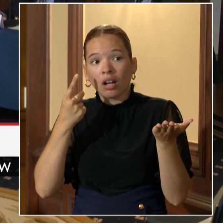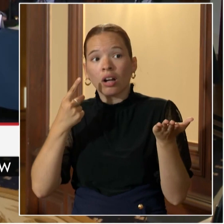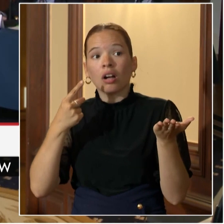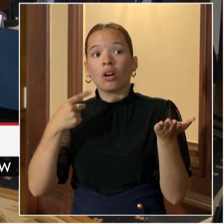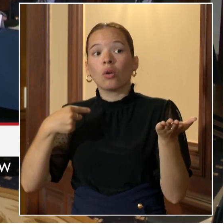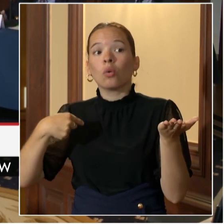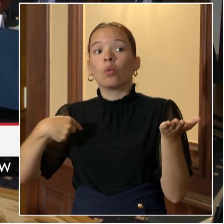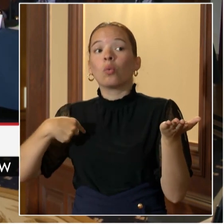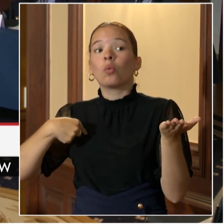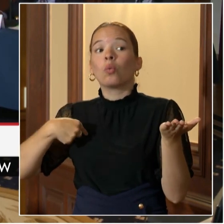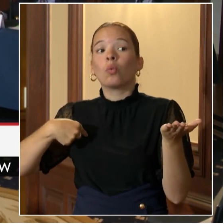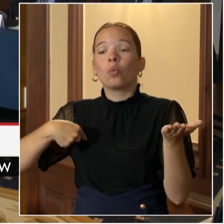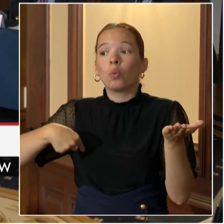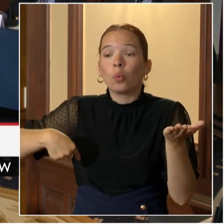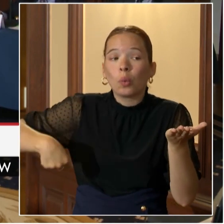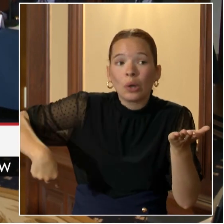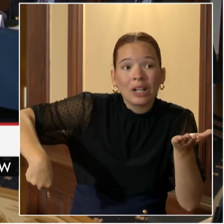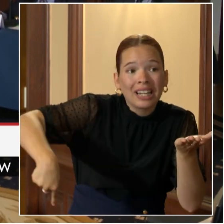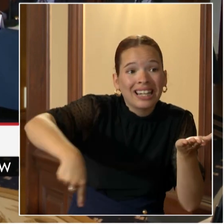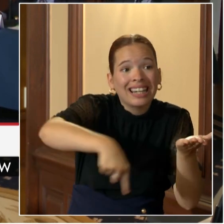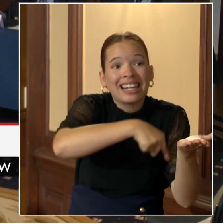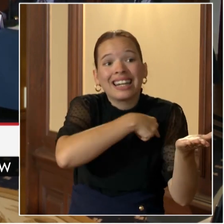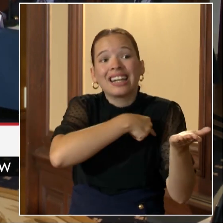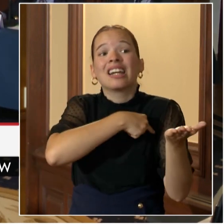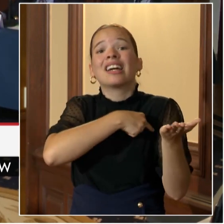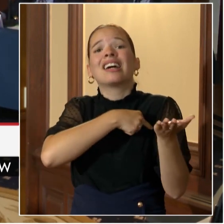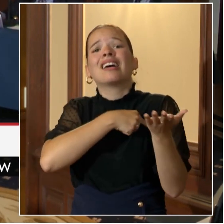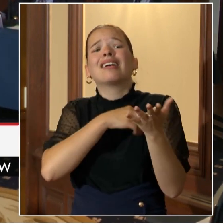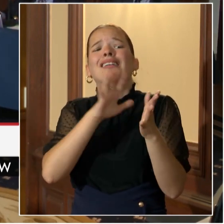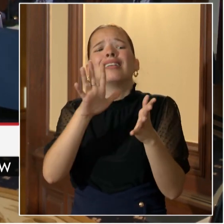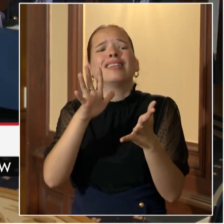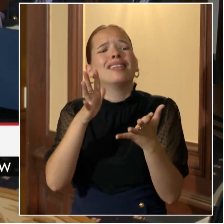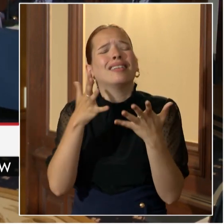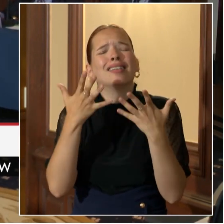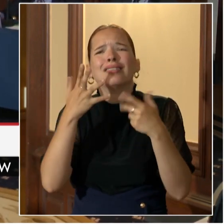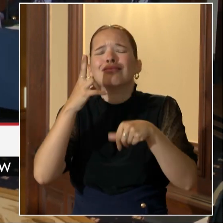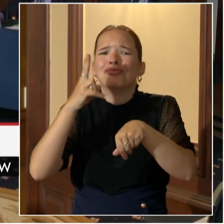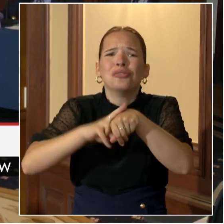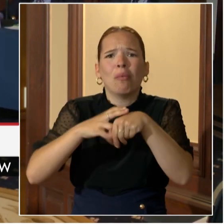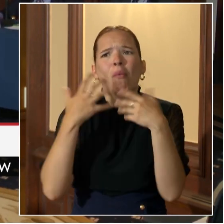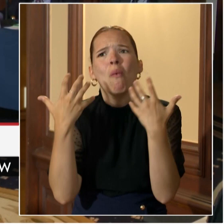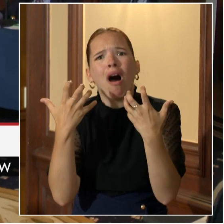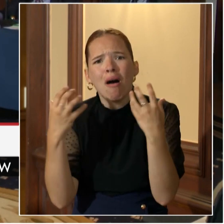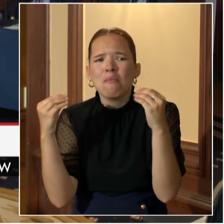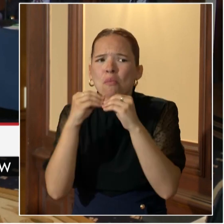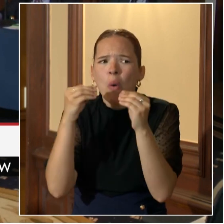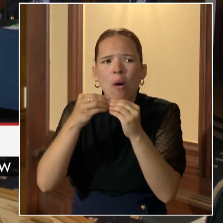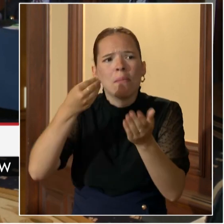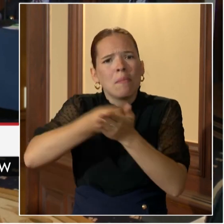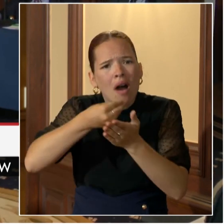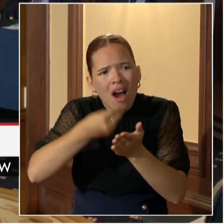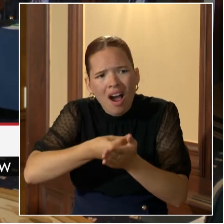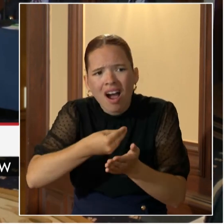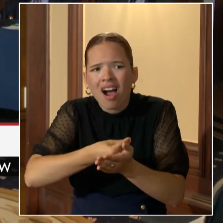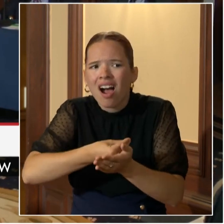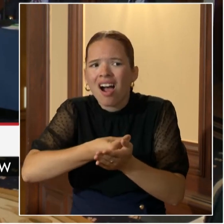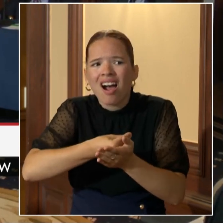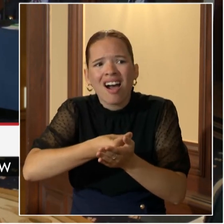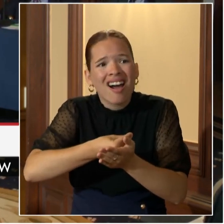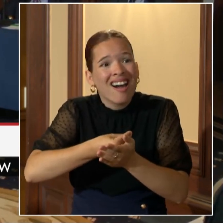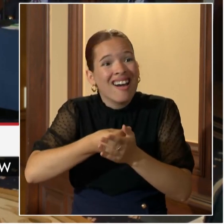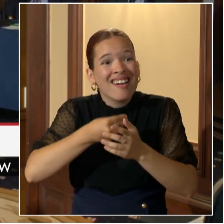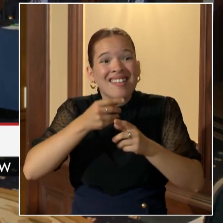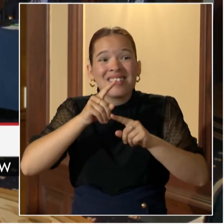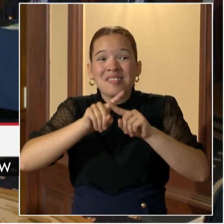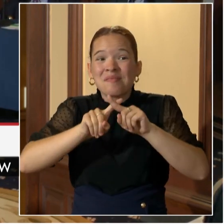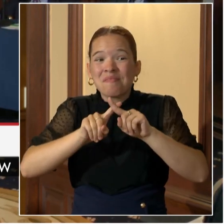get, where they get personal staff, there's committee staff. We would like to be paid ourselves if that was possible. That is not where we are. We are funded